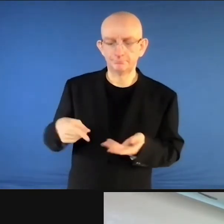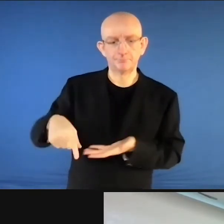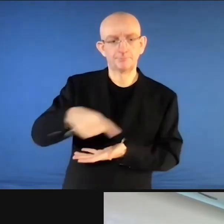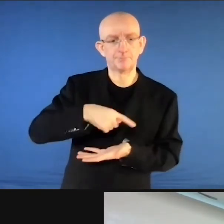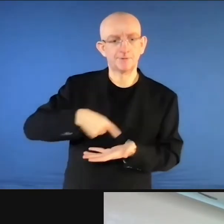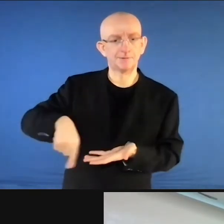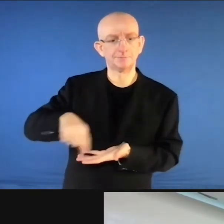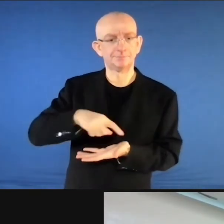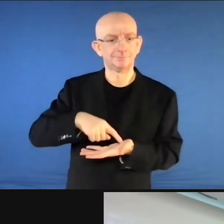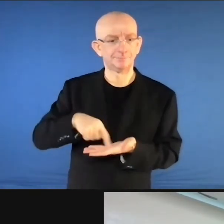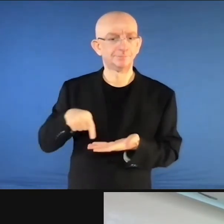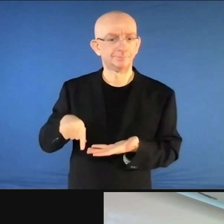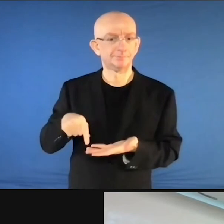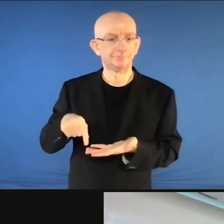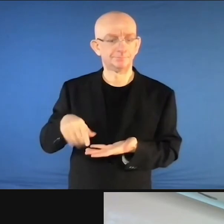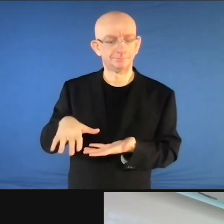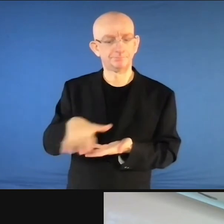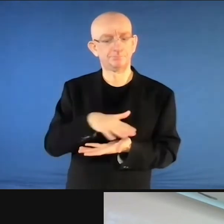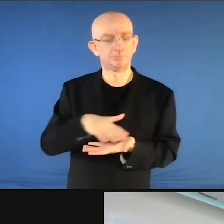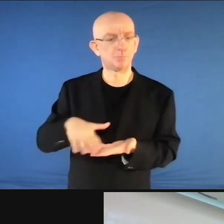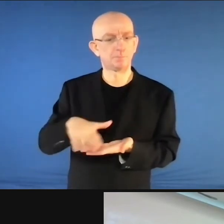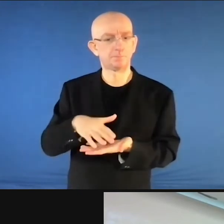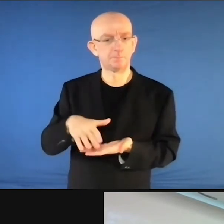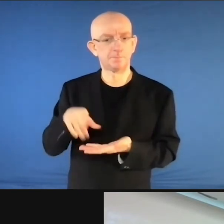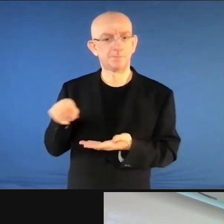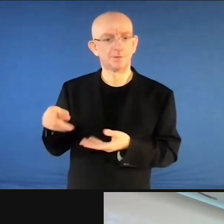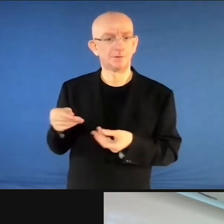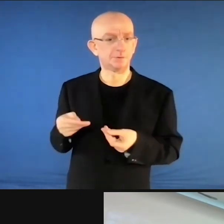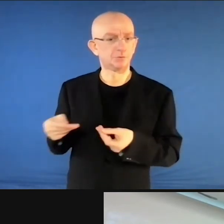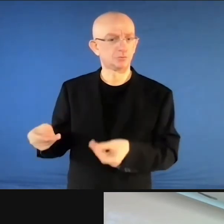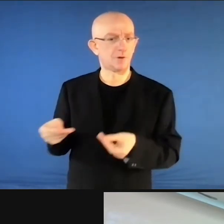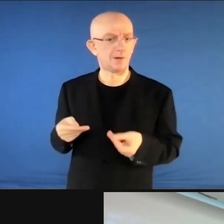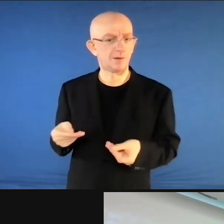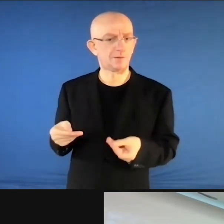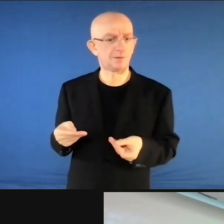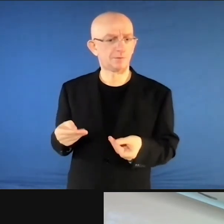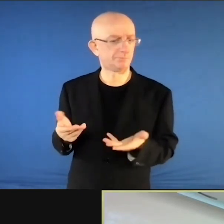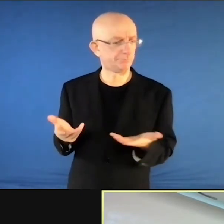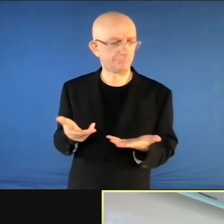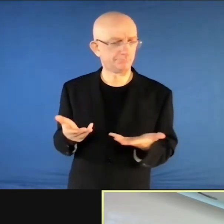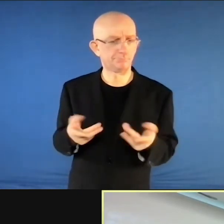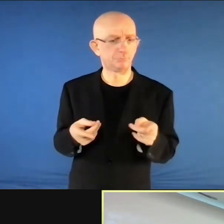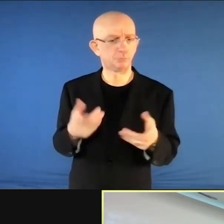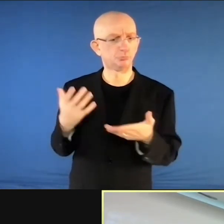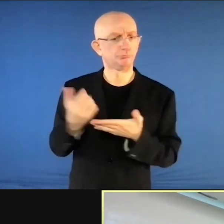is it that you're trying to achieve with this initiative? Over to you. Thank you.